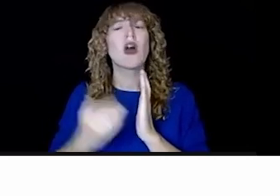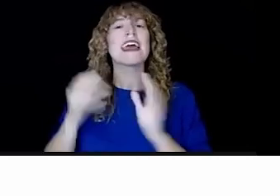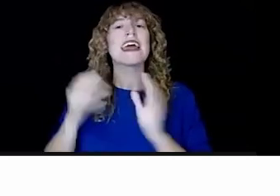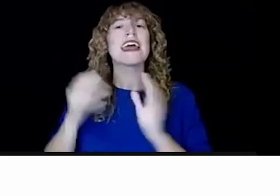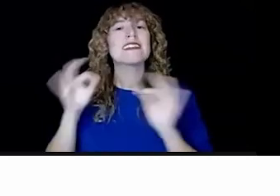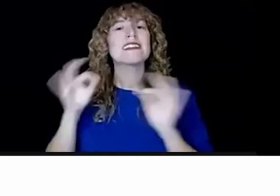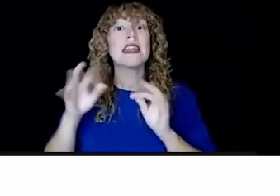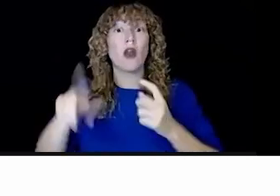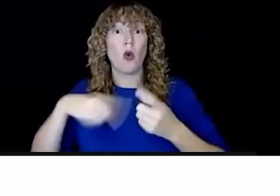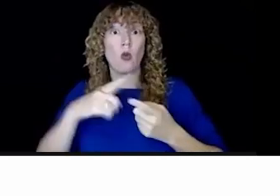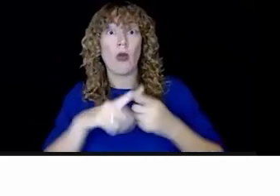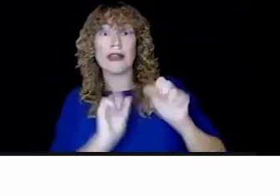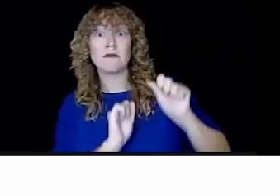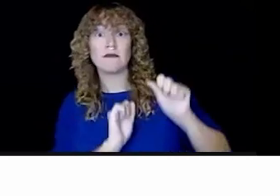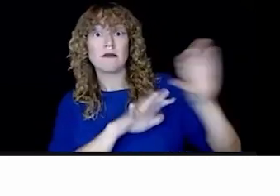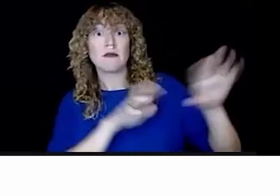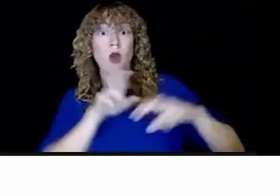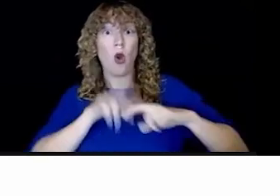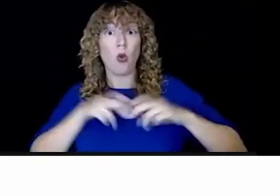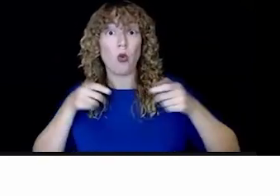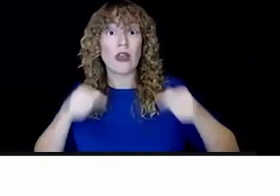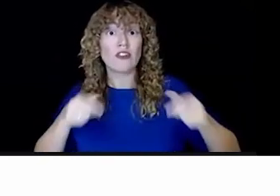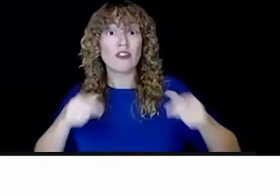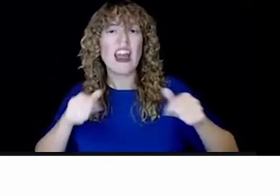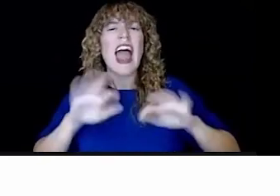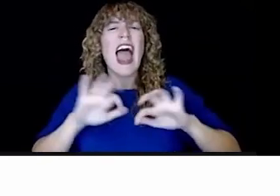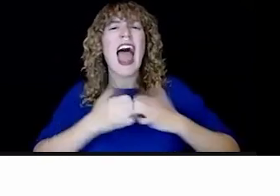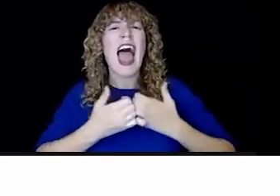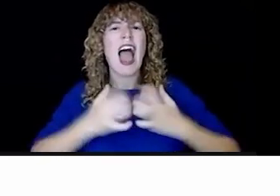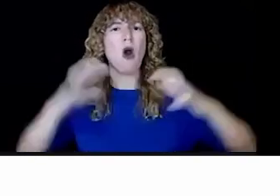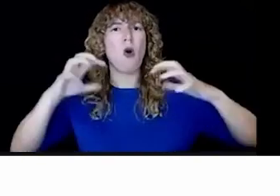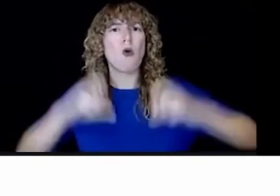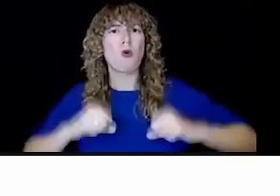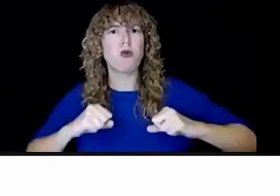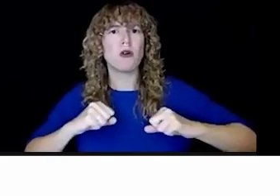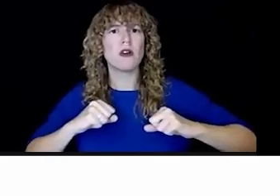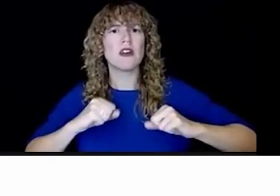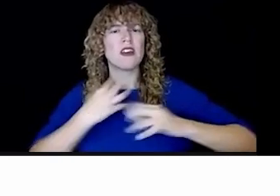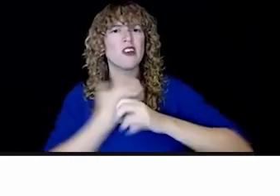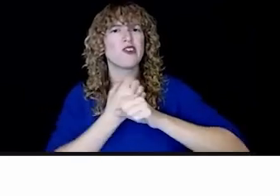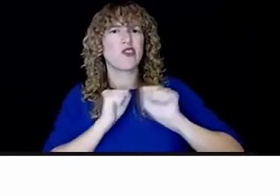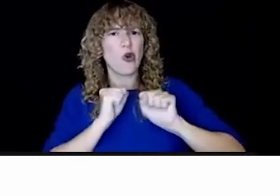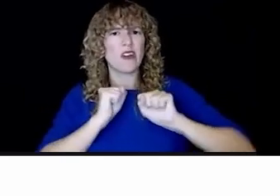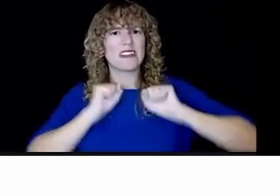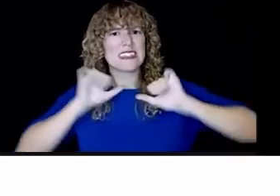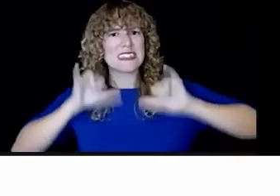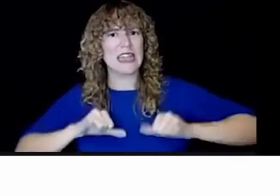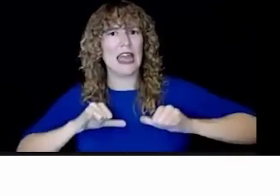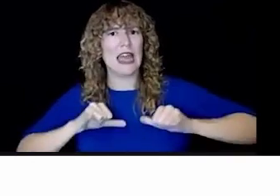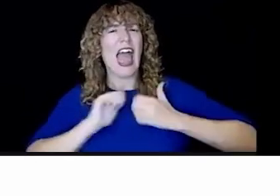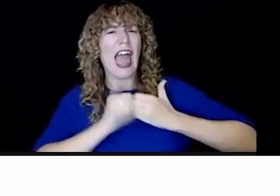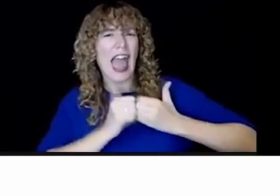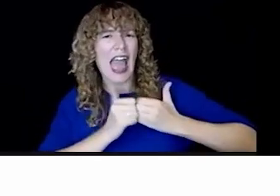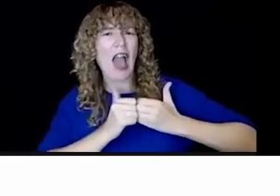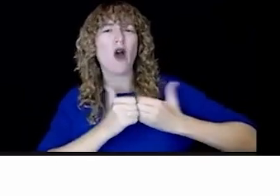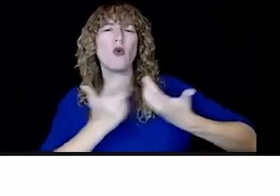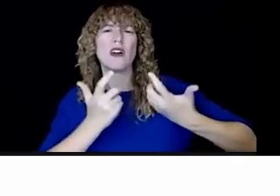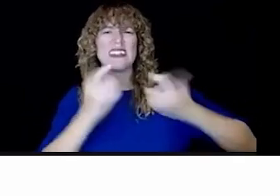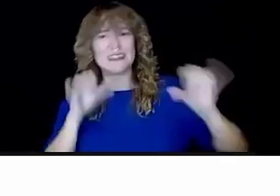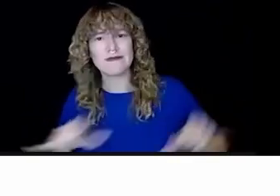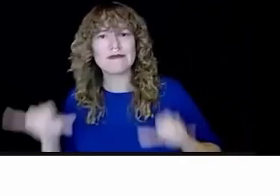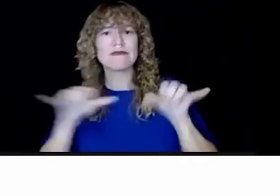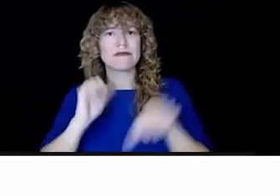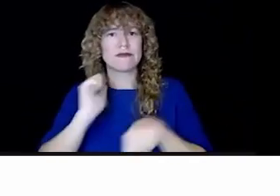area. So that's something Ziad will talk about a little bit more as well. But the basic idea is